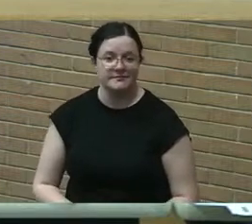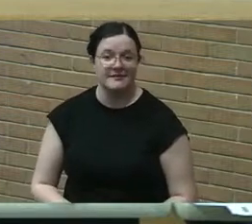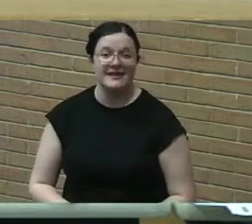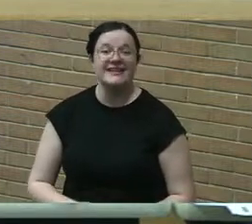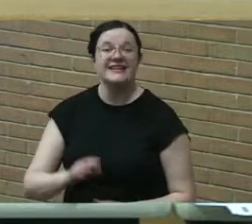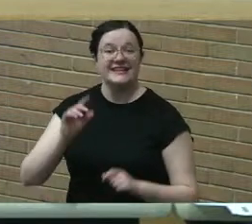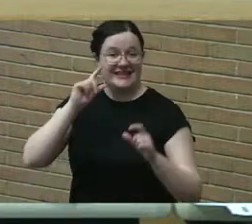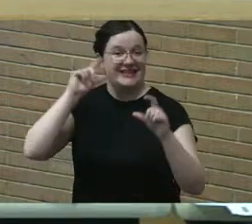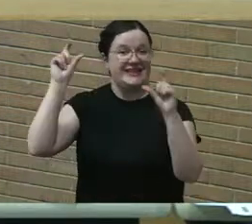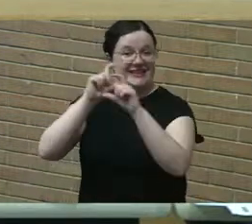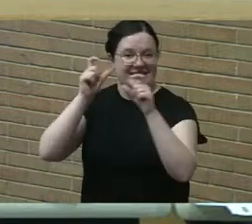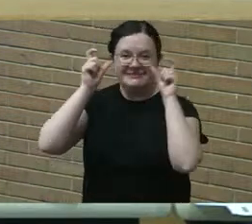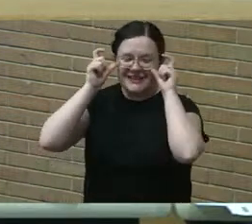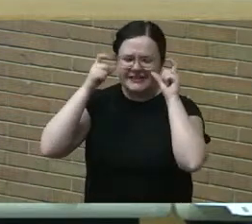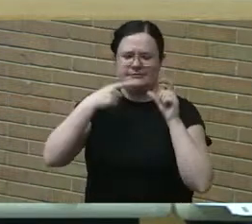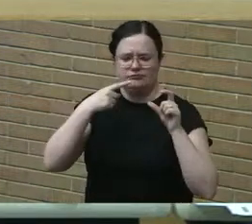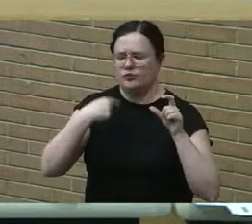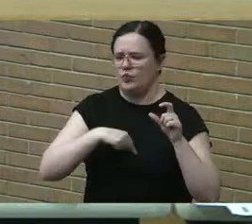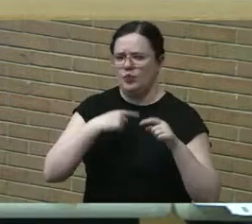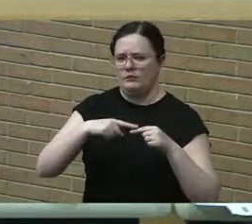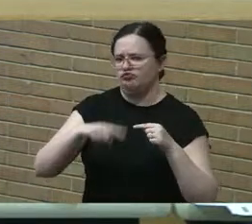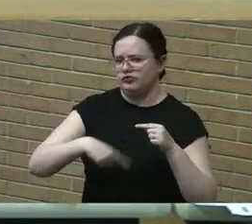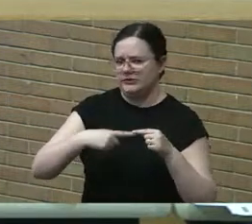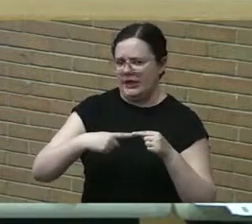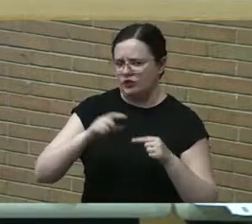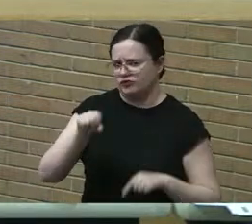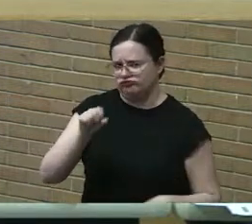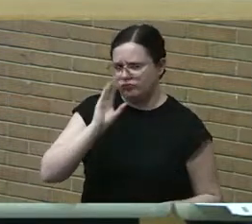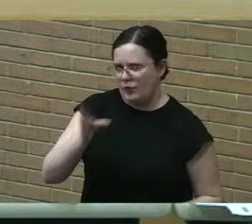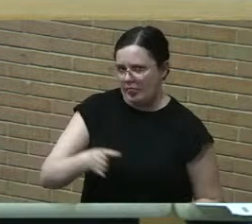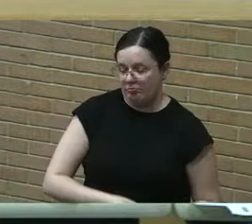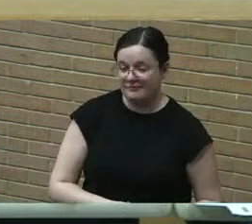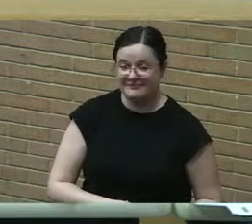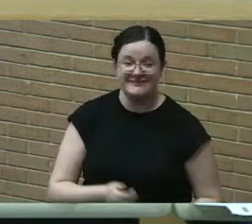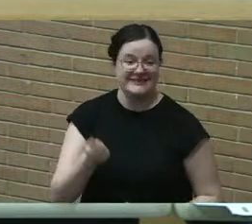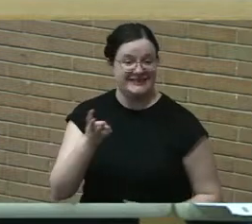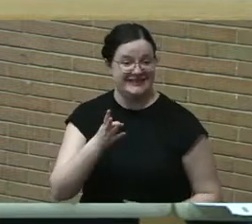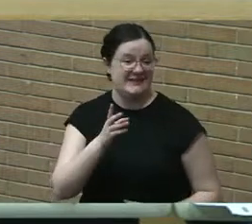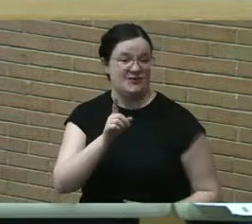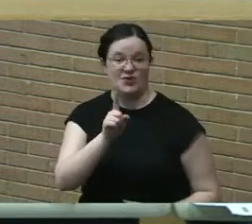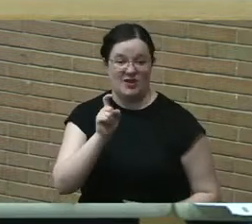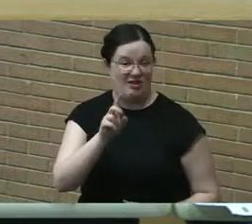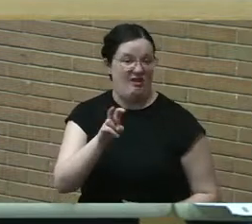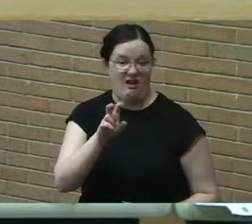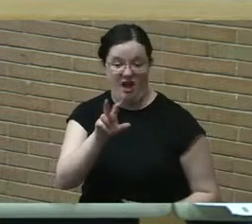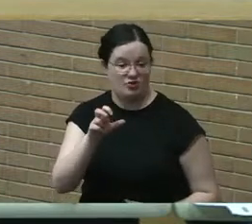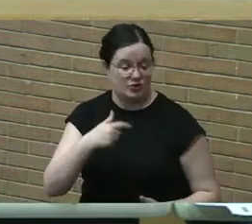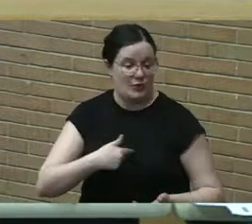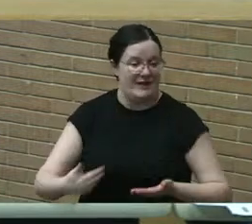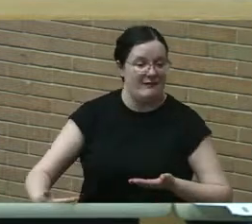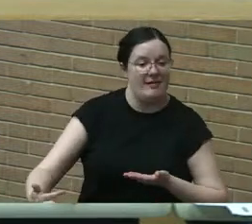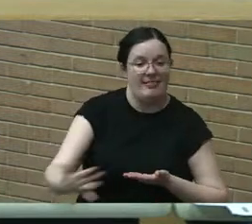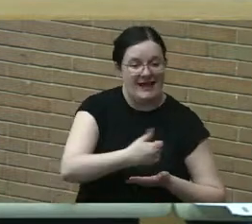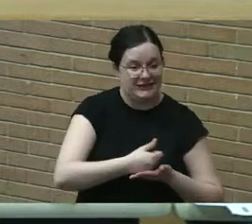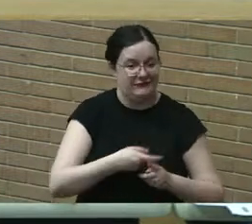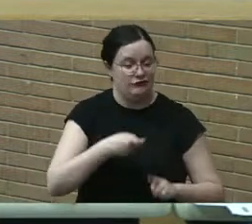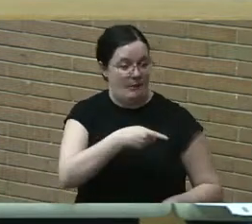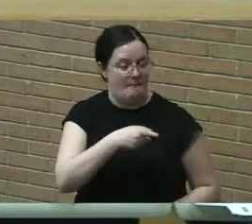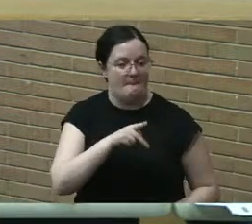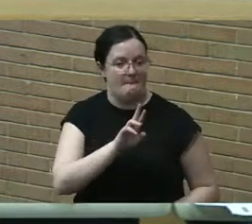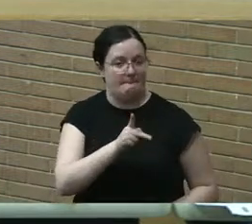eclipse glasses. We collected hundreds of them at the park after the